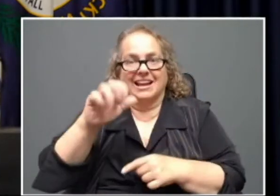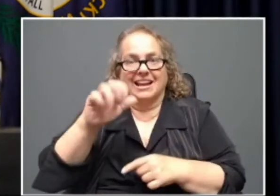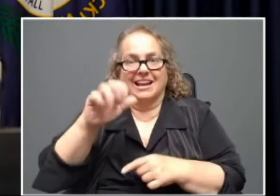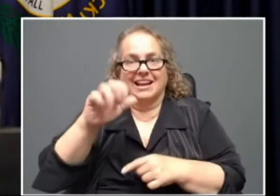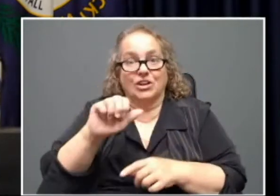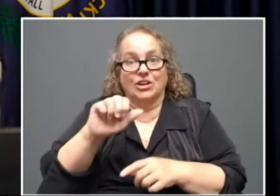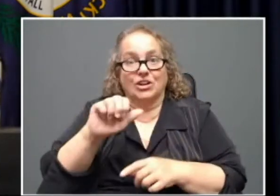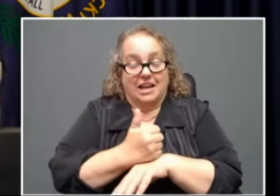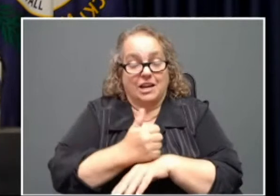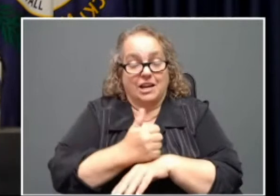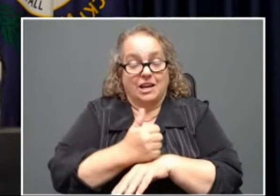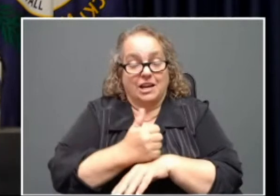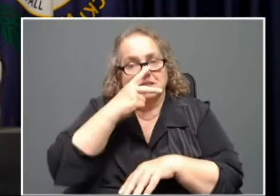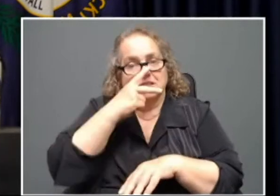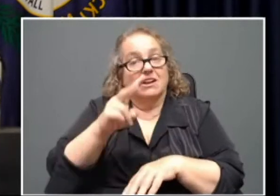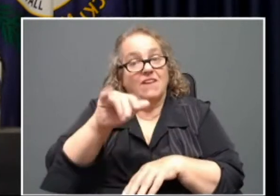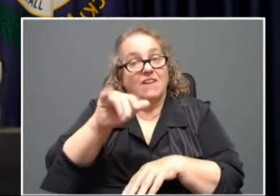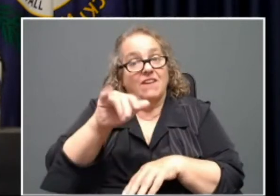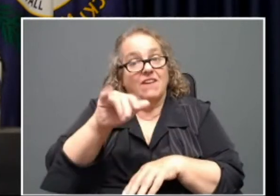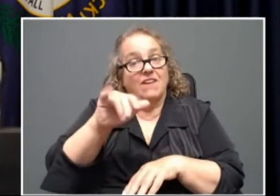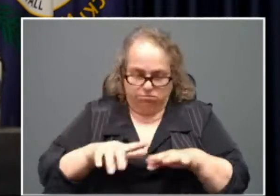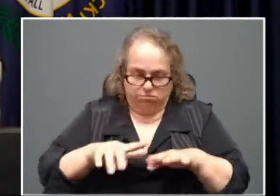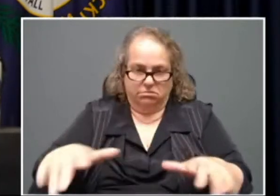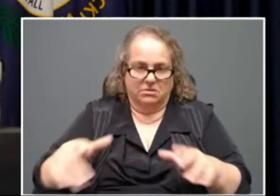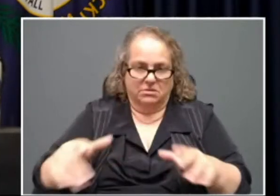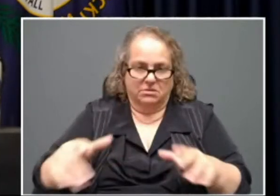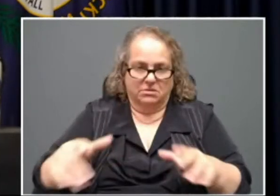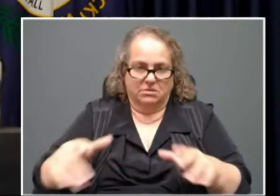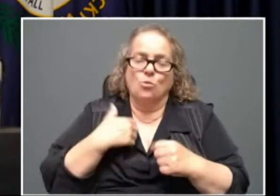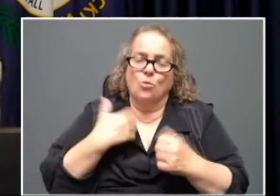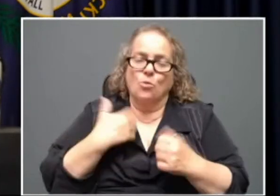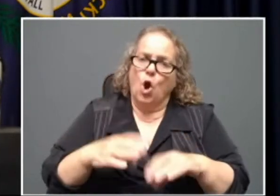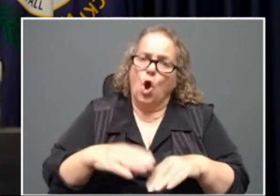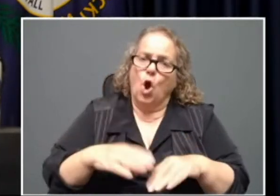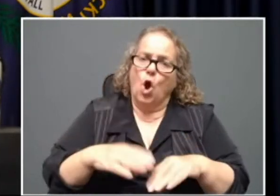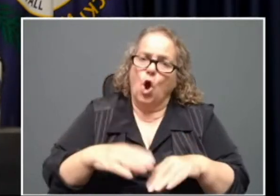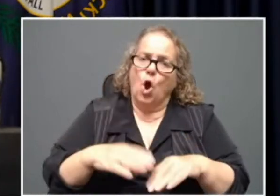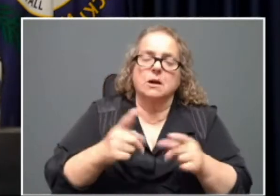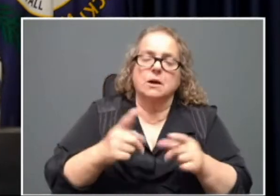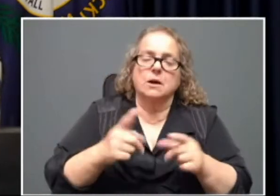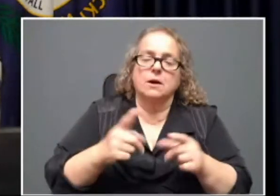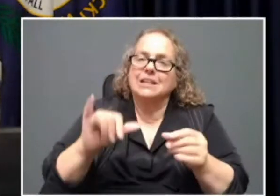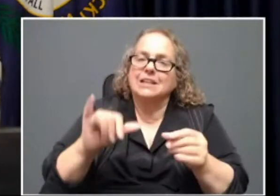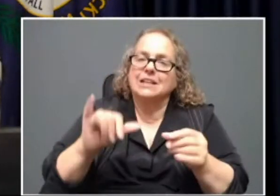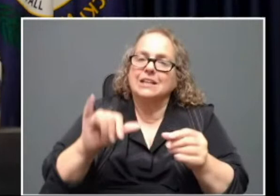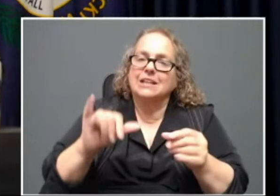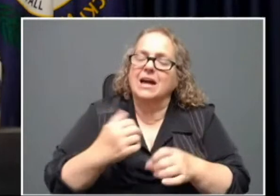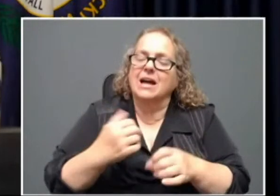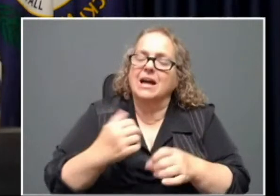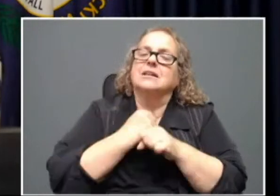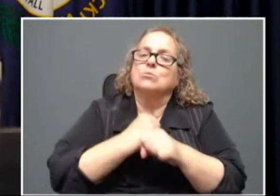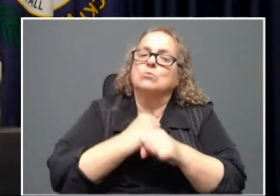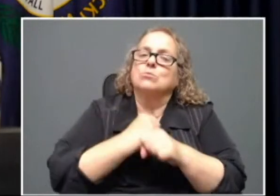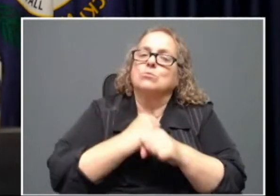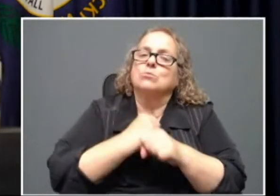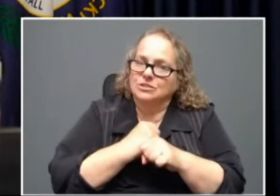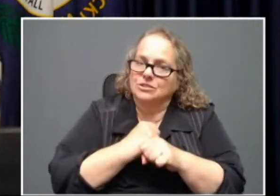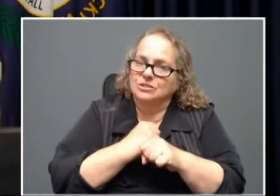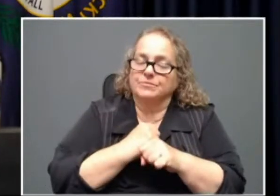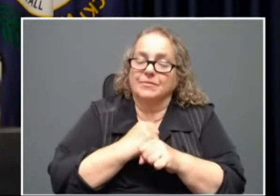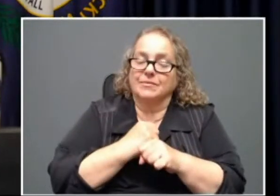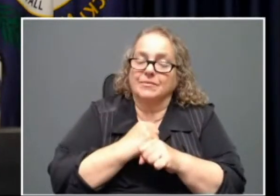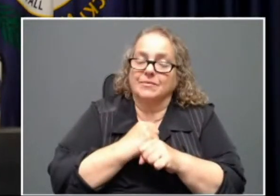sure that we can open up visitation, but still provide that layer of protection. It is time we